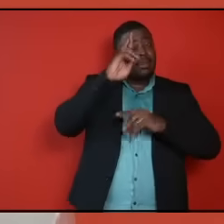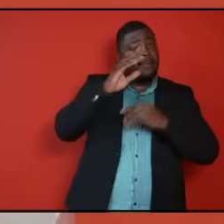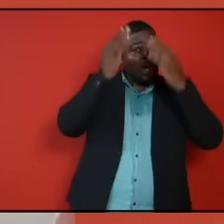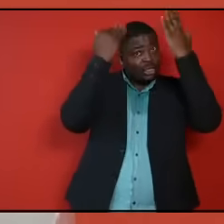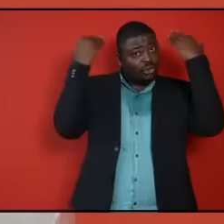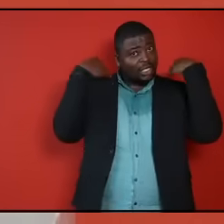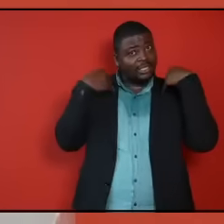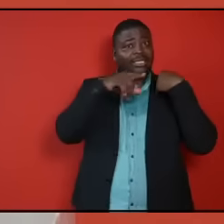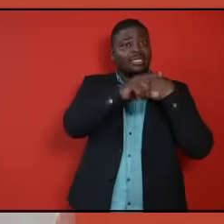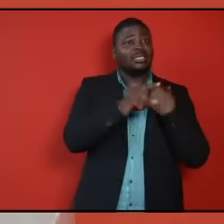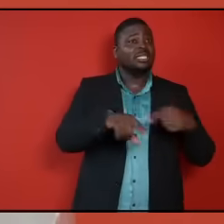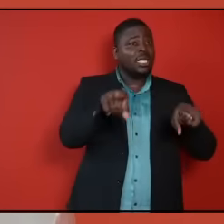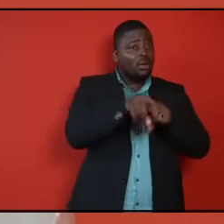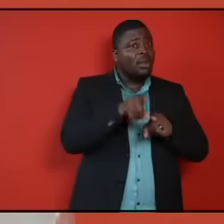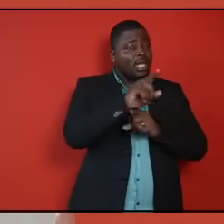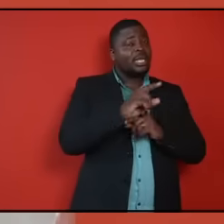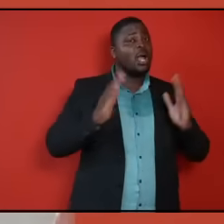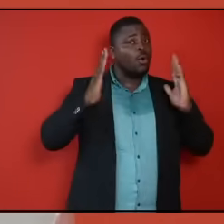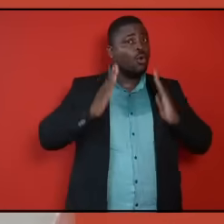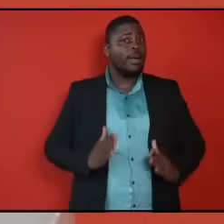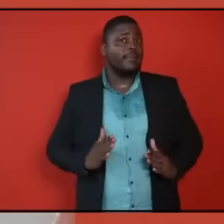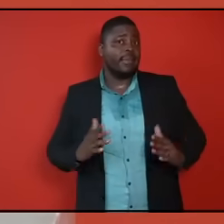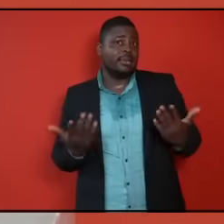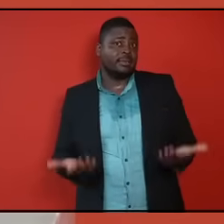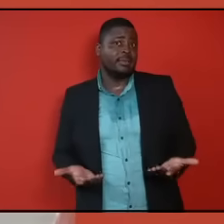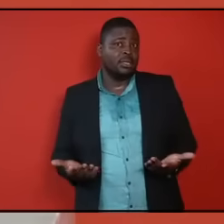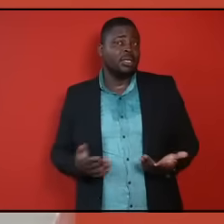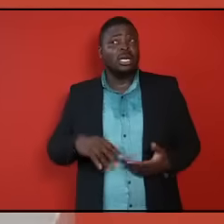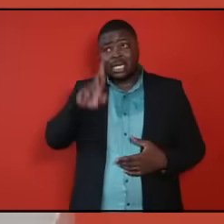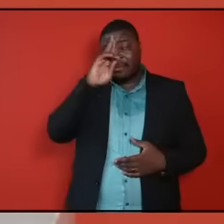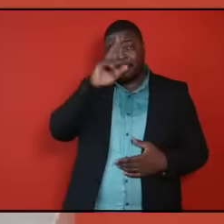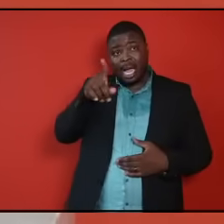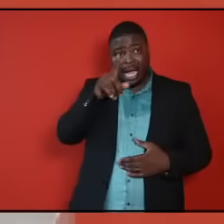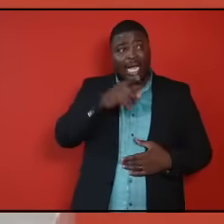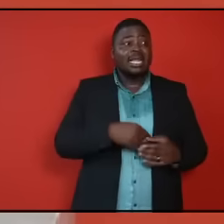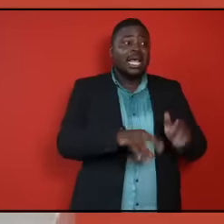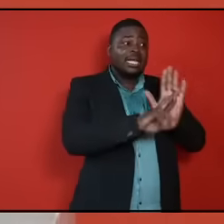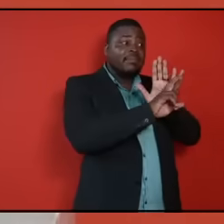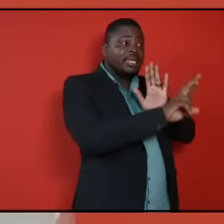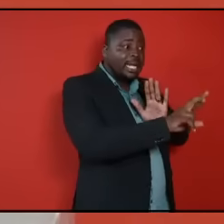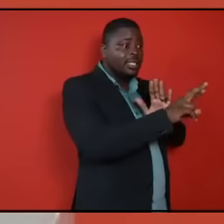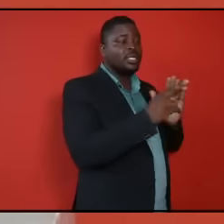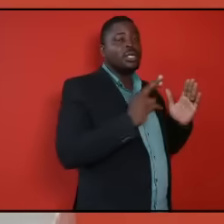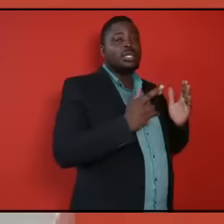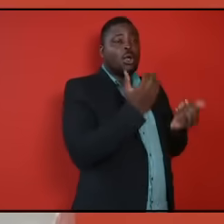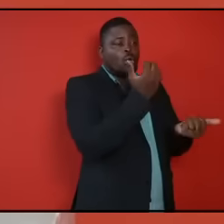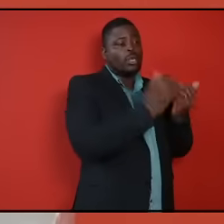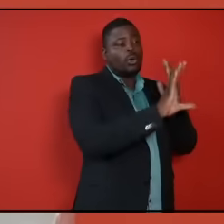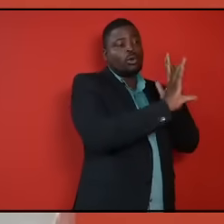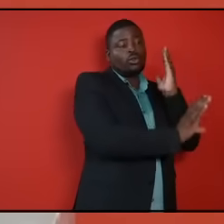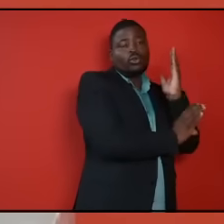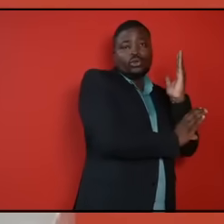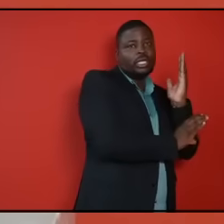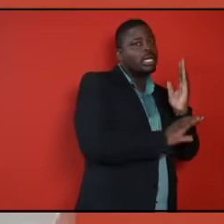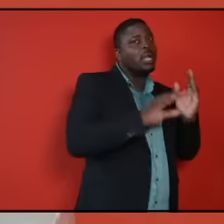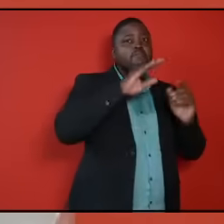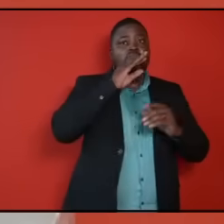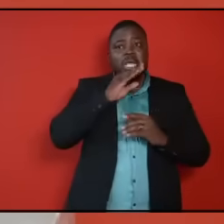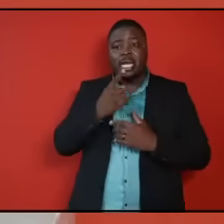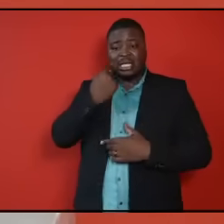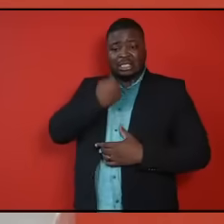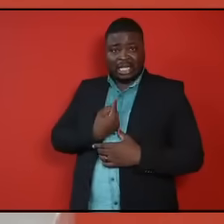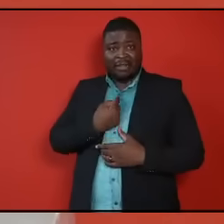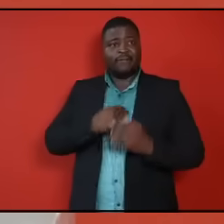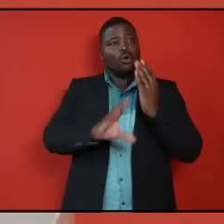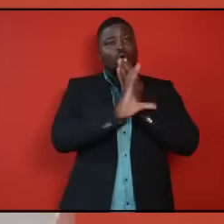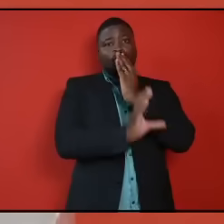beings. They too are a subject of the Constitution. They are not a constitution. The Constitutional Court emerges out of